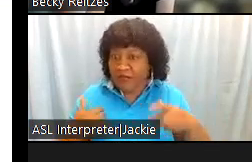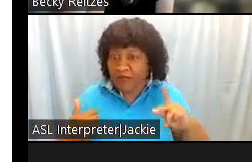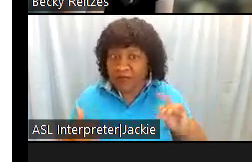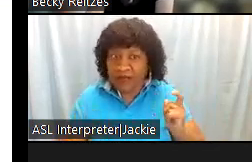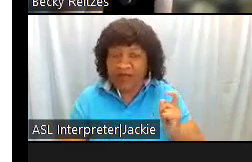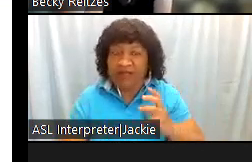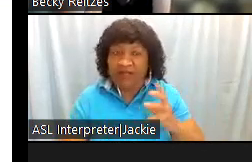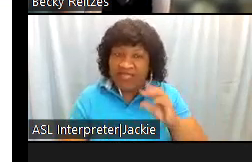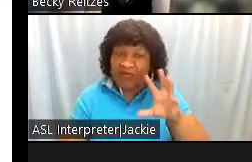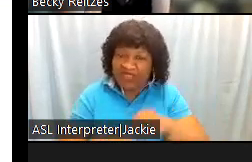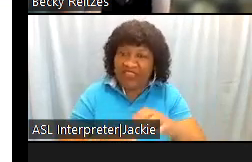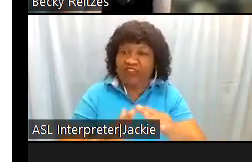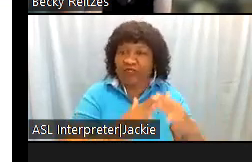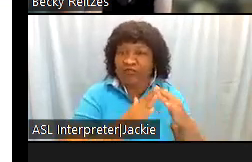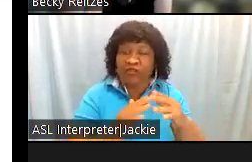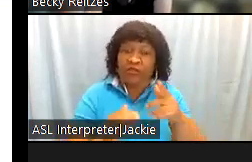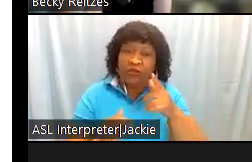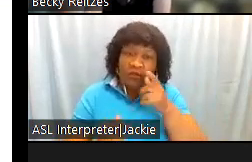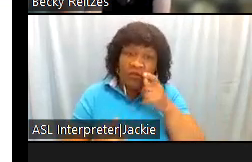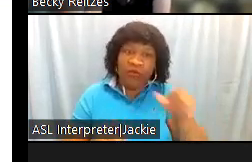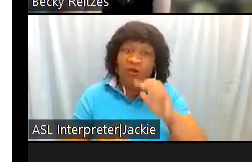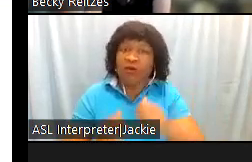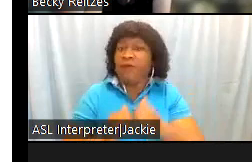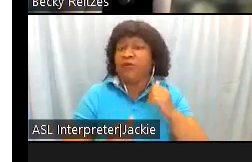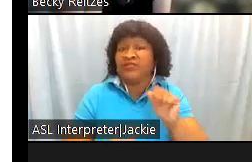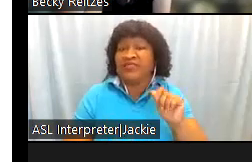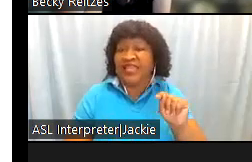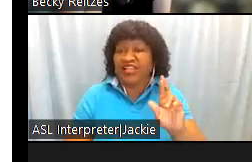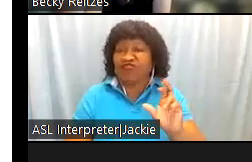in communities who are most at risk.